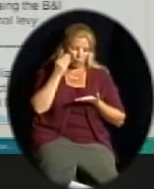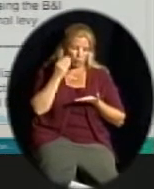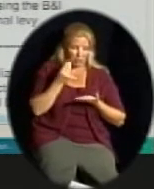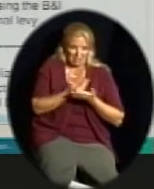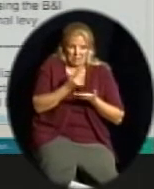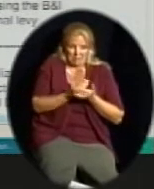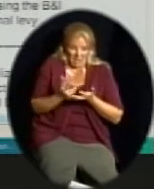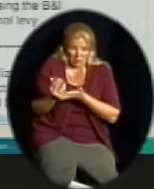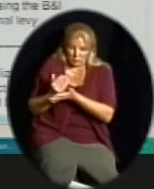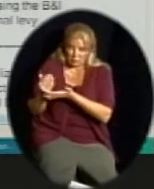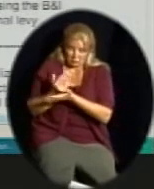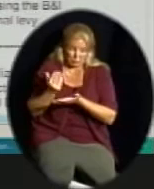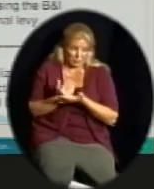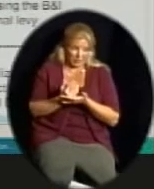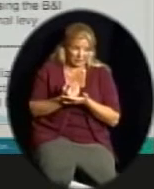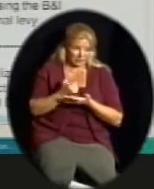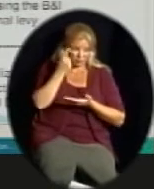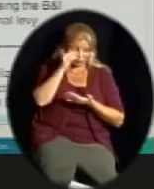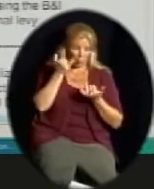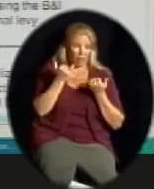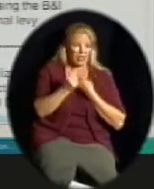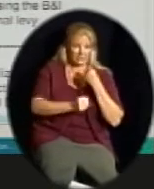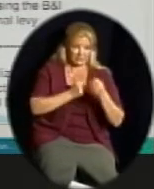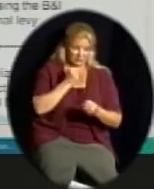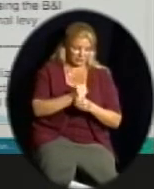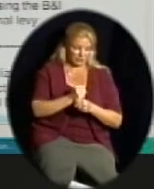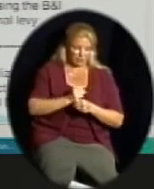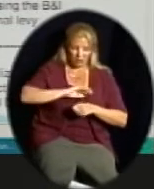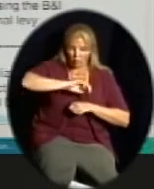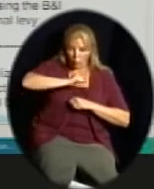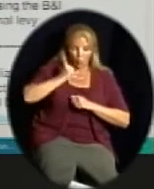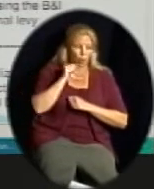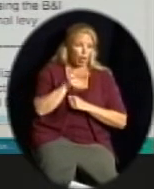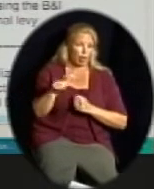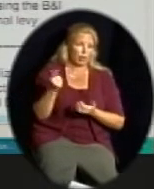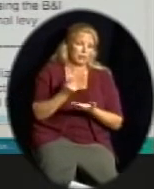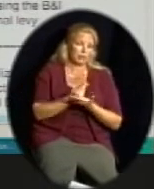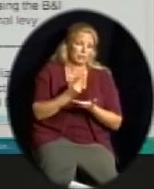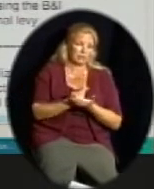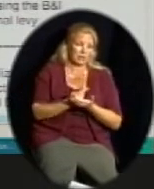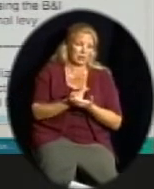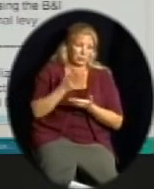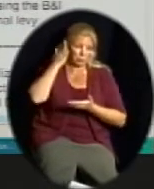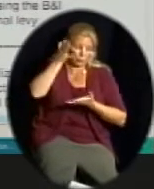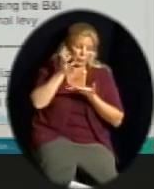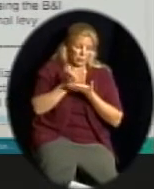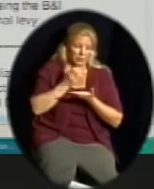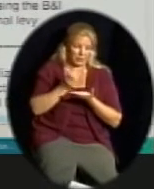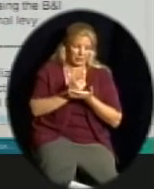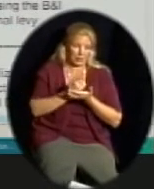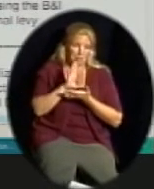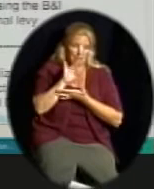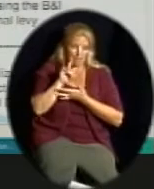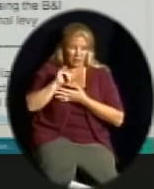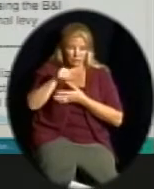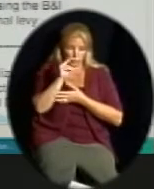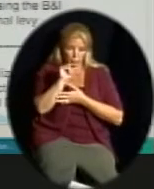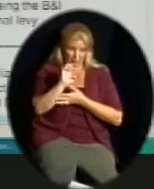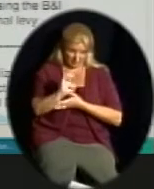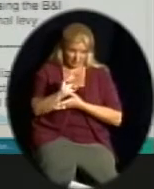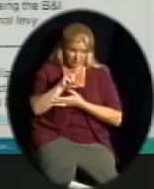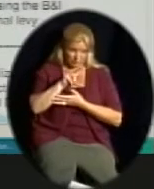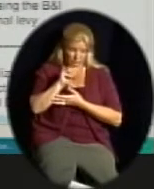be received by June of 2007 in anticipation of the payment in September. And so it's what we